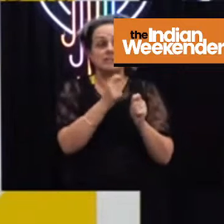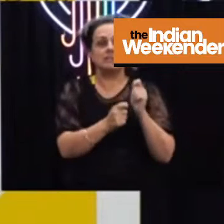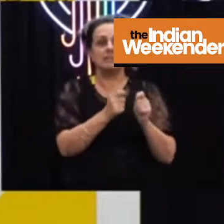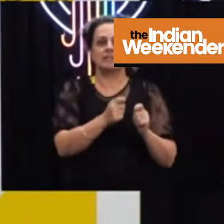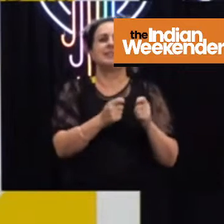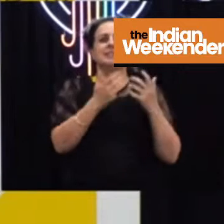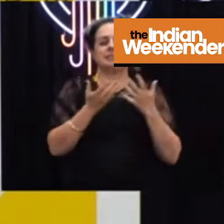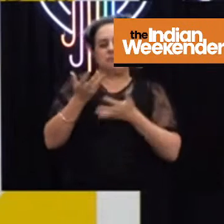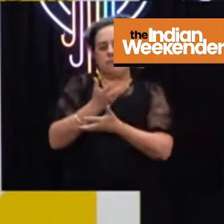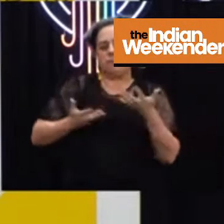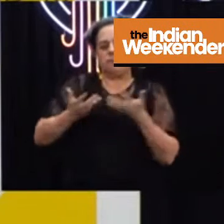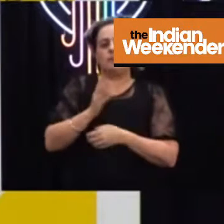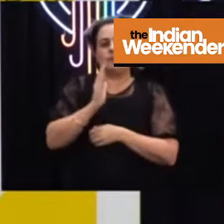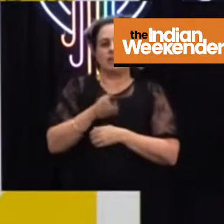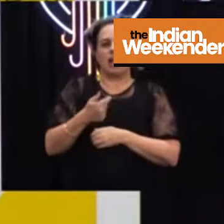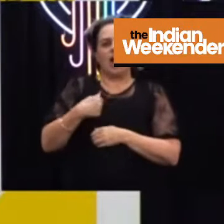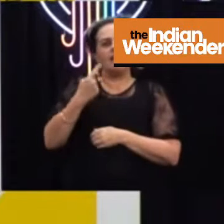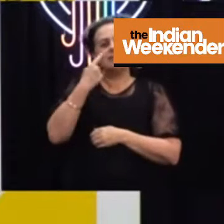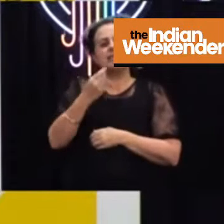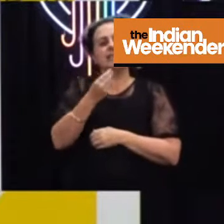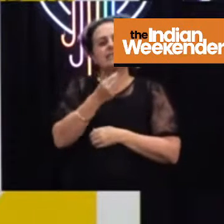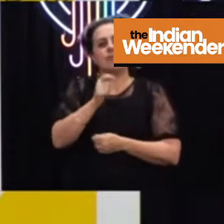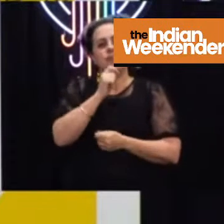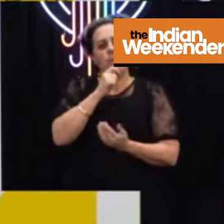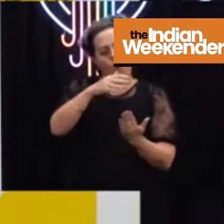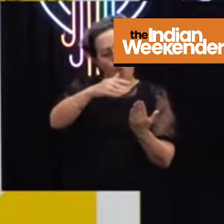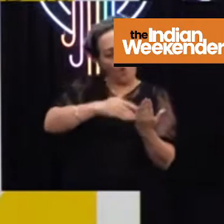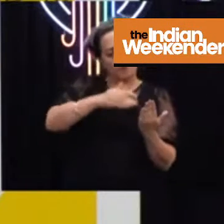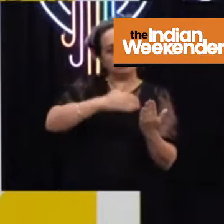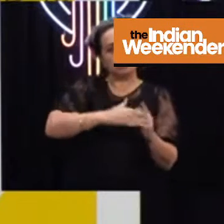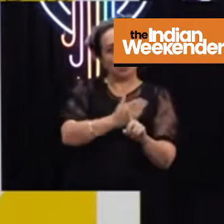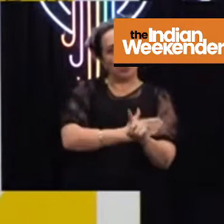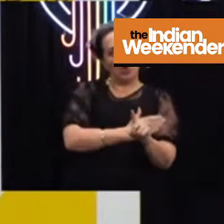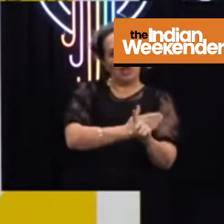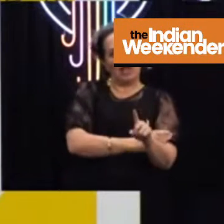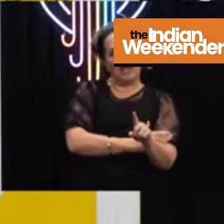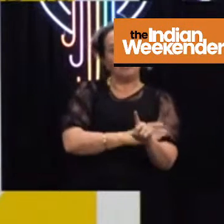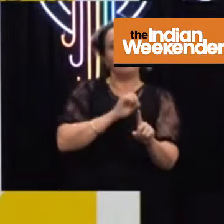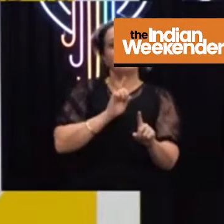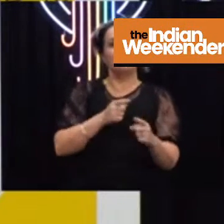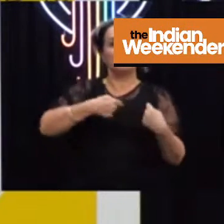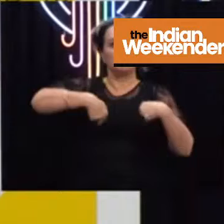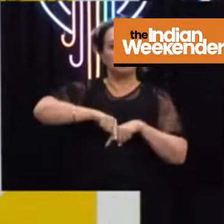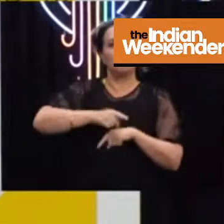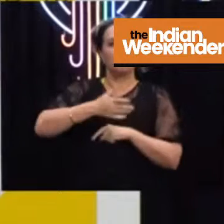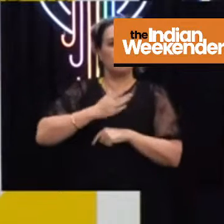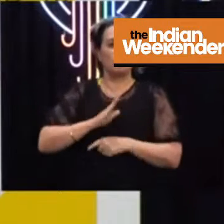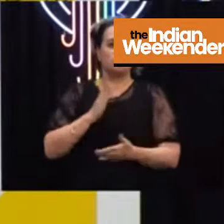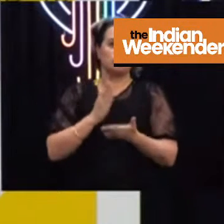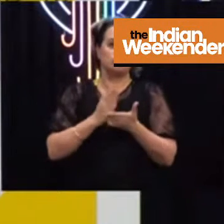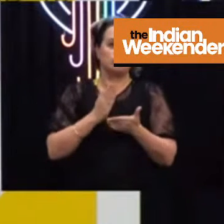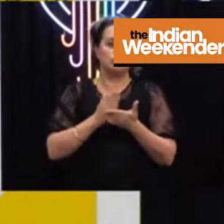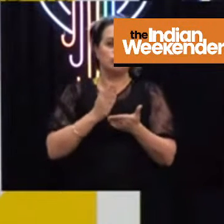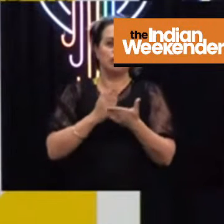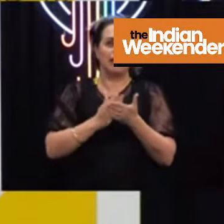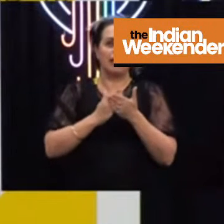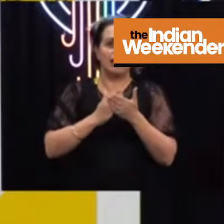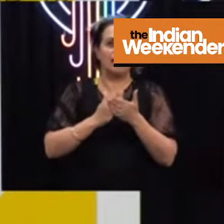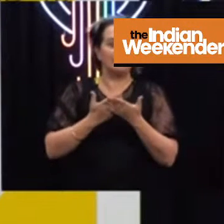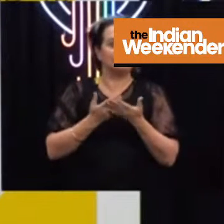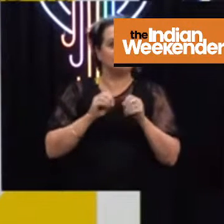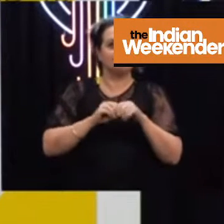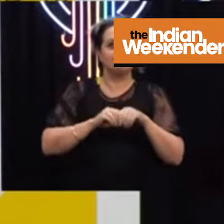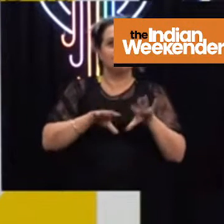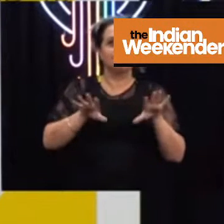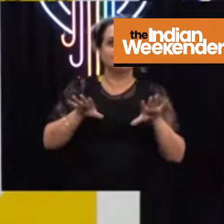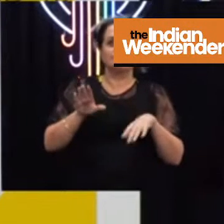down, so I've seen initial briefings on it. And we would be looking to run it really substantively across, the